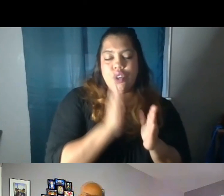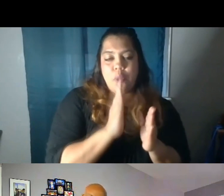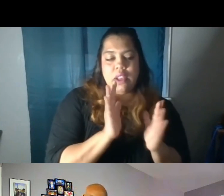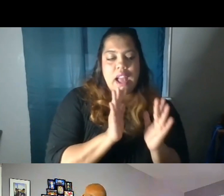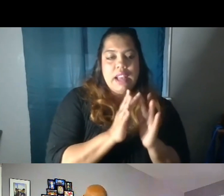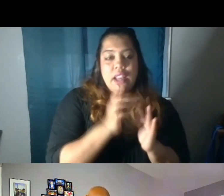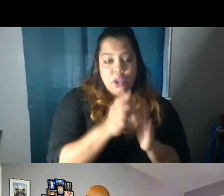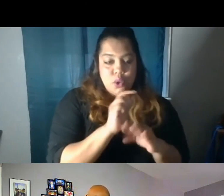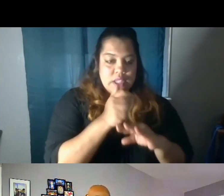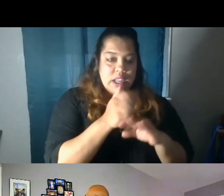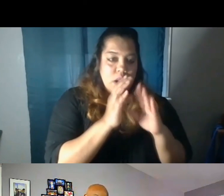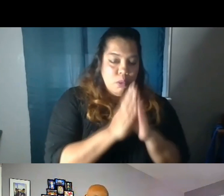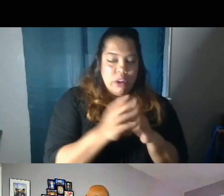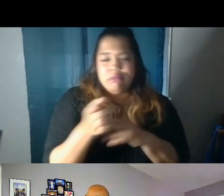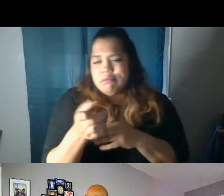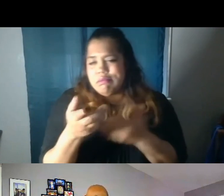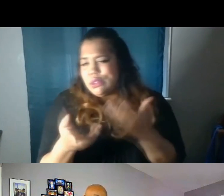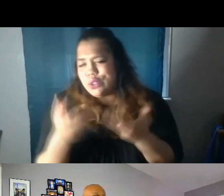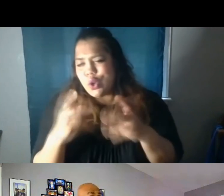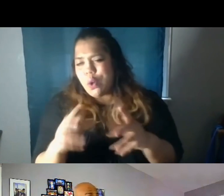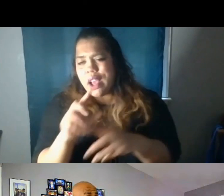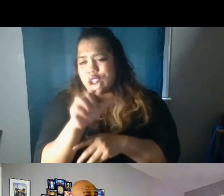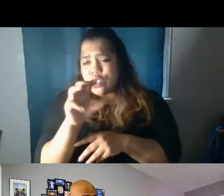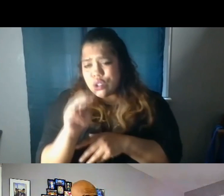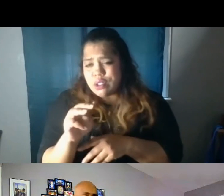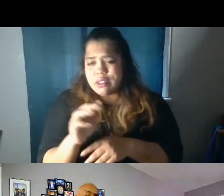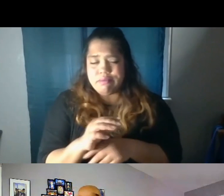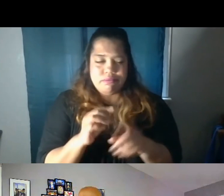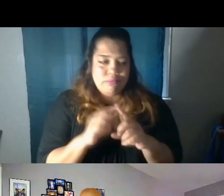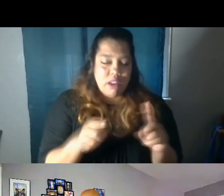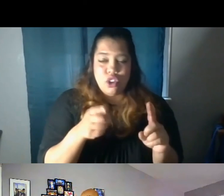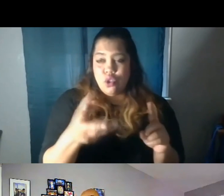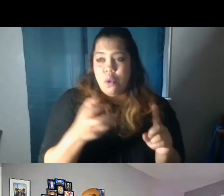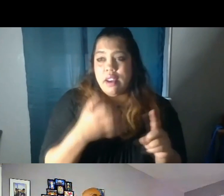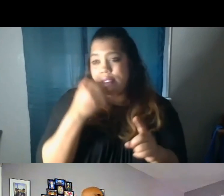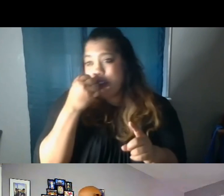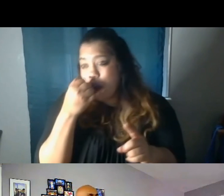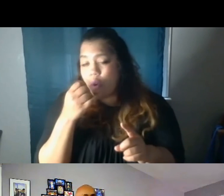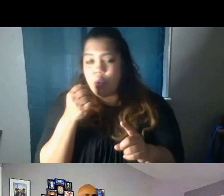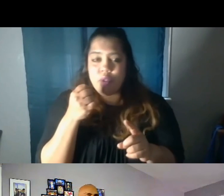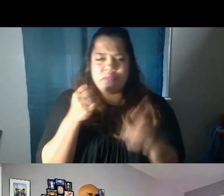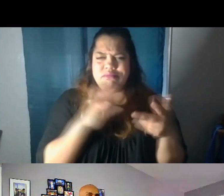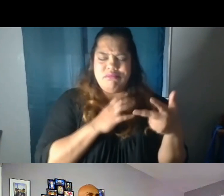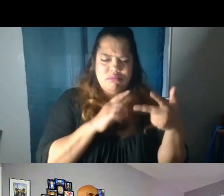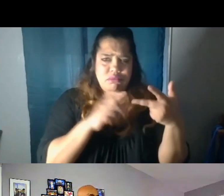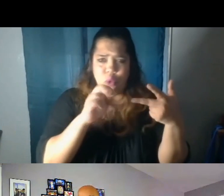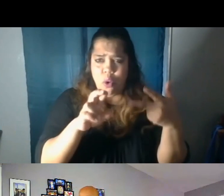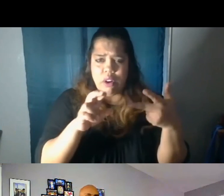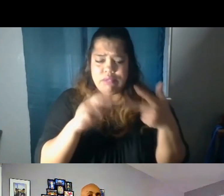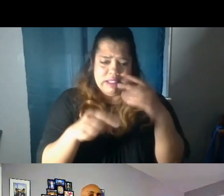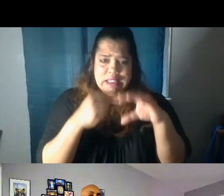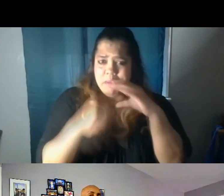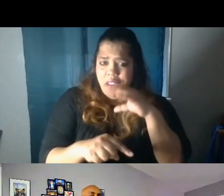want them to, show up on Zoom and pray with you or on the phone, but you still want prayer, same thing. Send an email, state what the prayer is, and